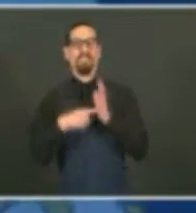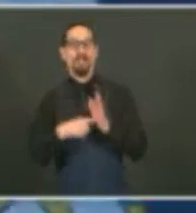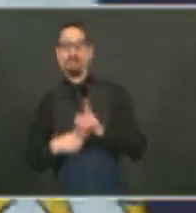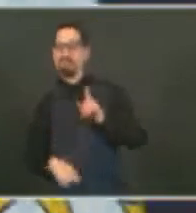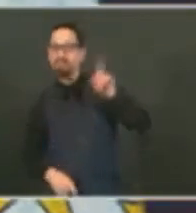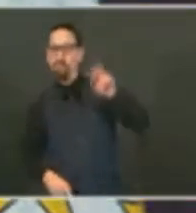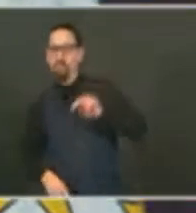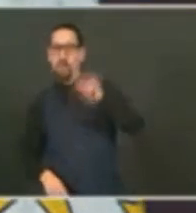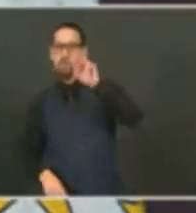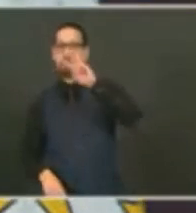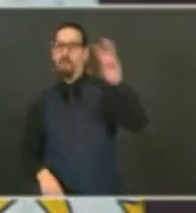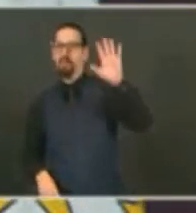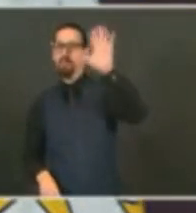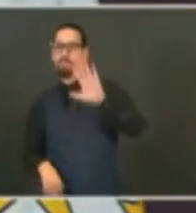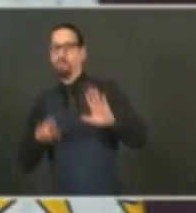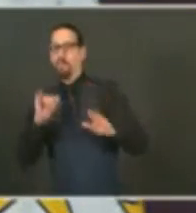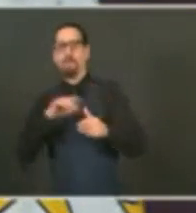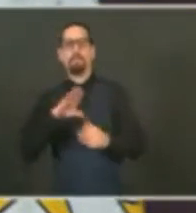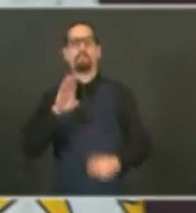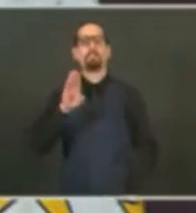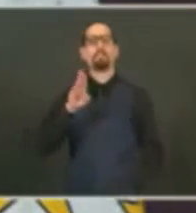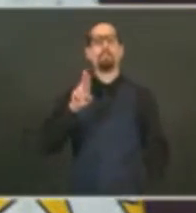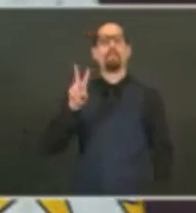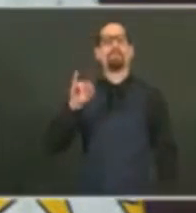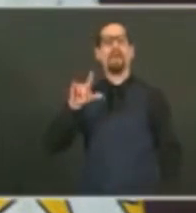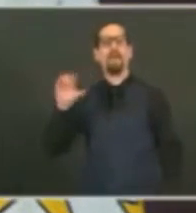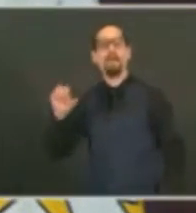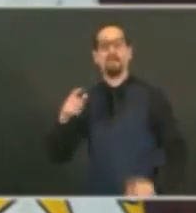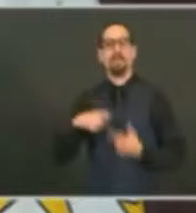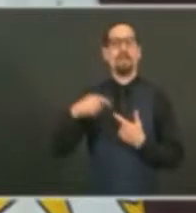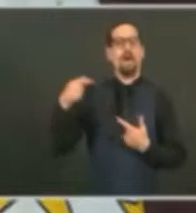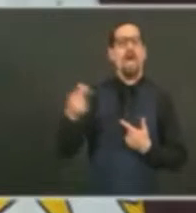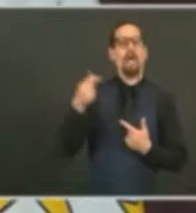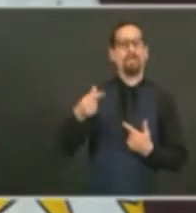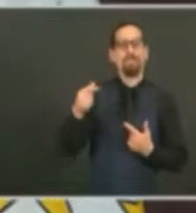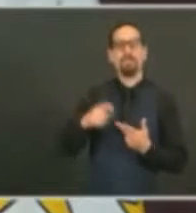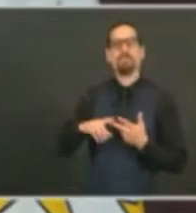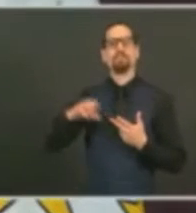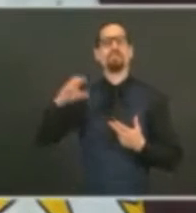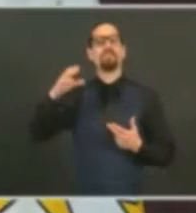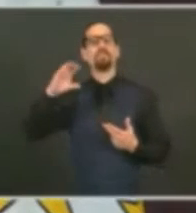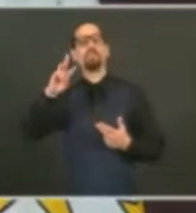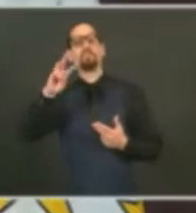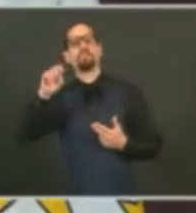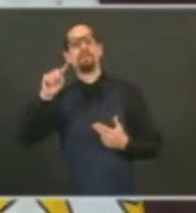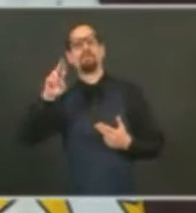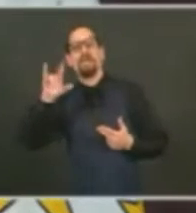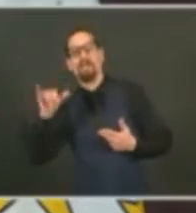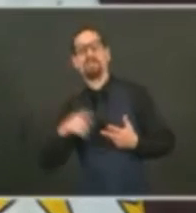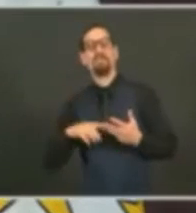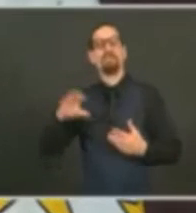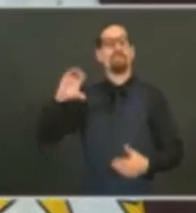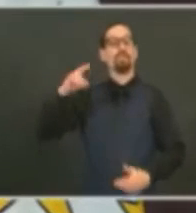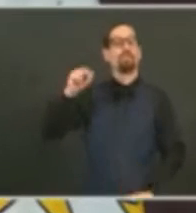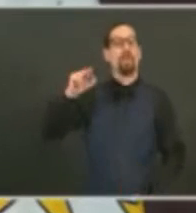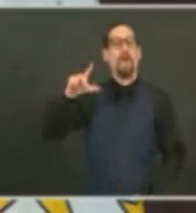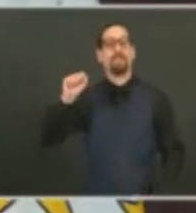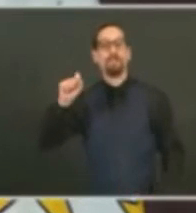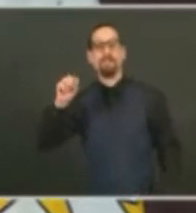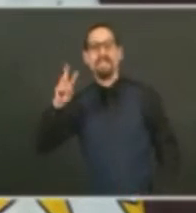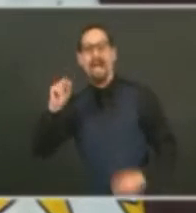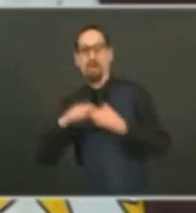Burrillville, Gloucester, Westerly, and Charlestown all have seen sizable increases over the last